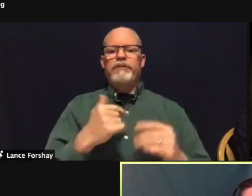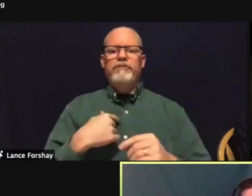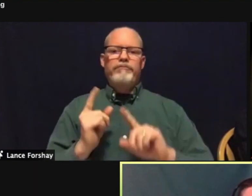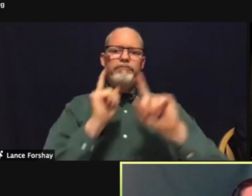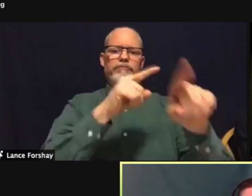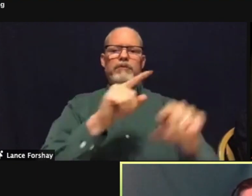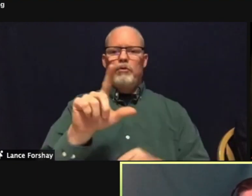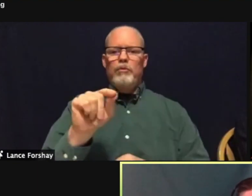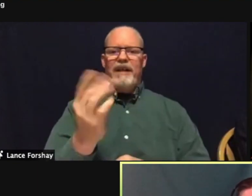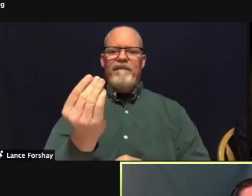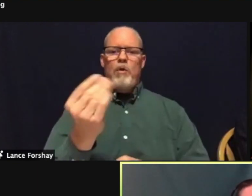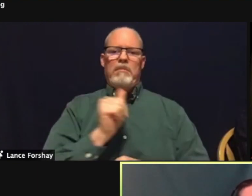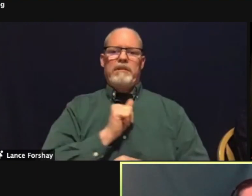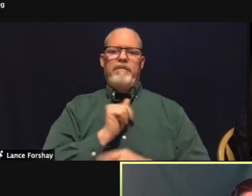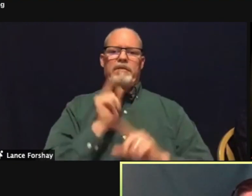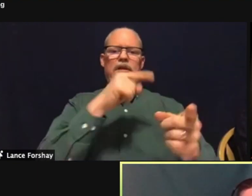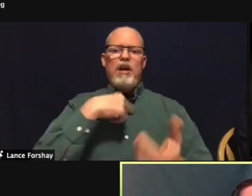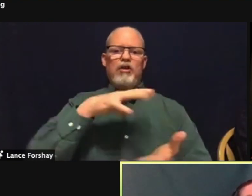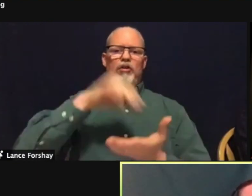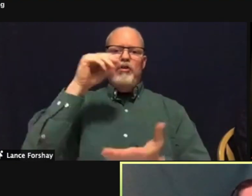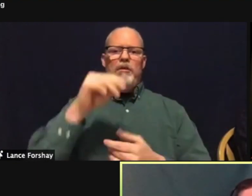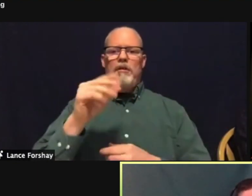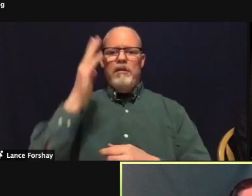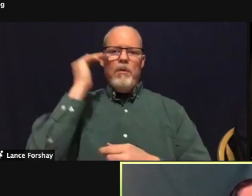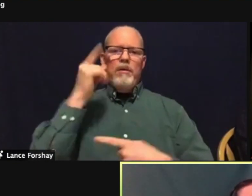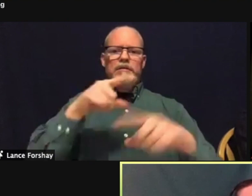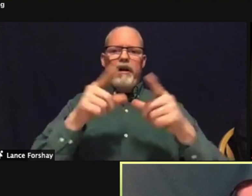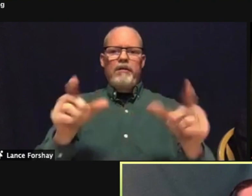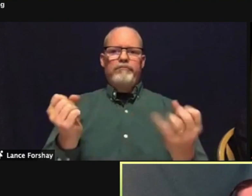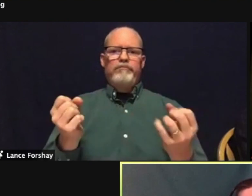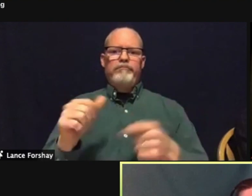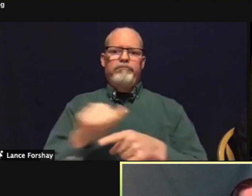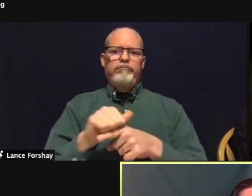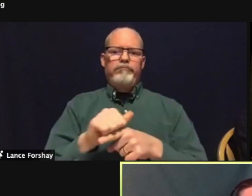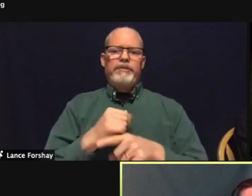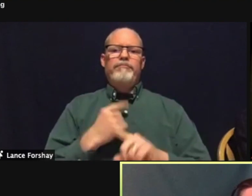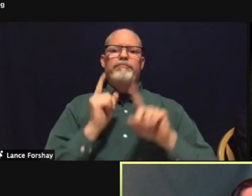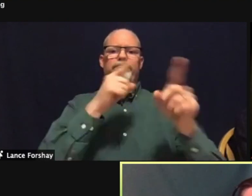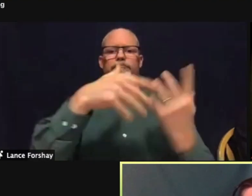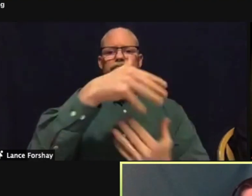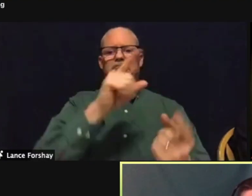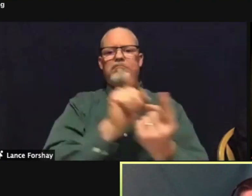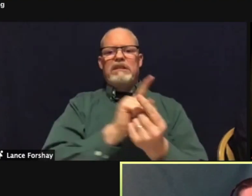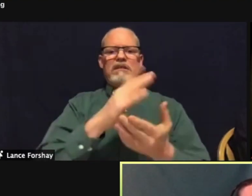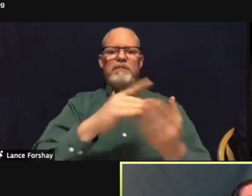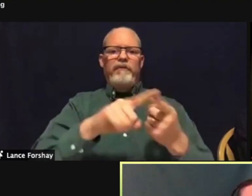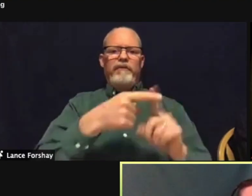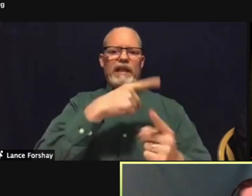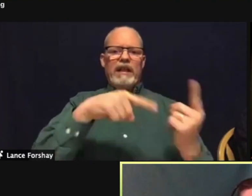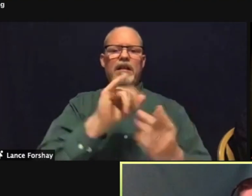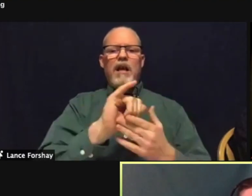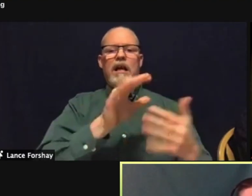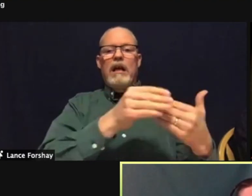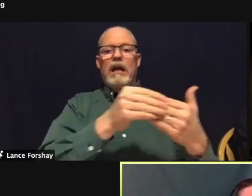countries in the region of Asian countries, Korea, South Korea. And when I was visiting